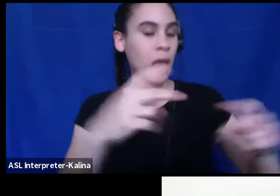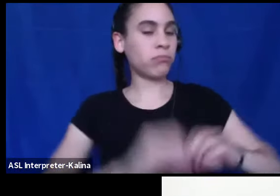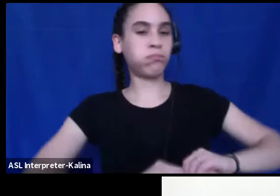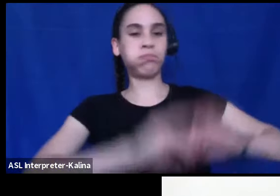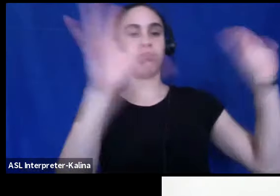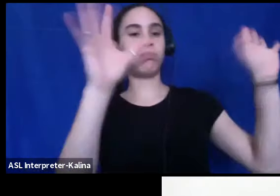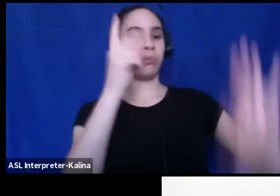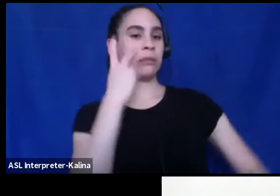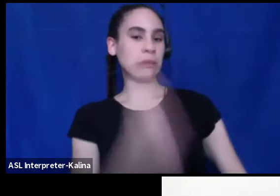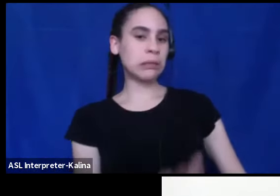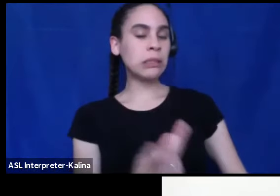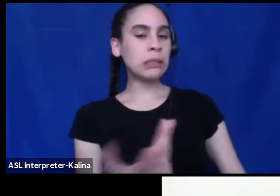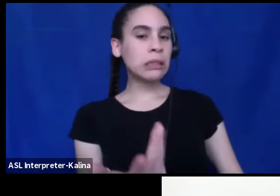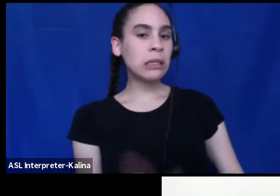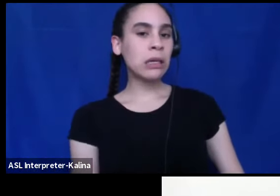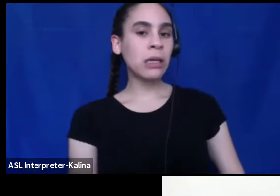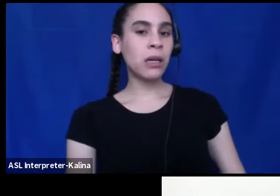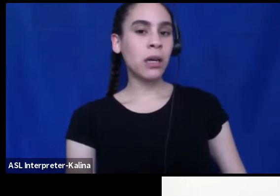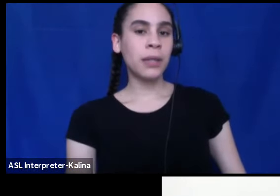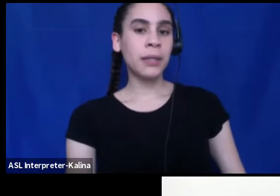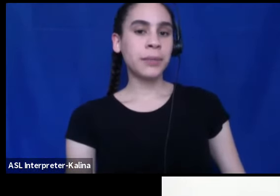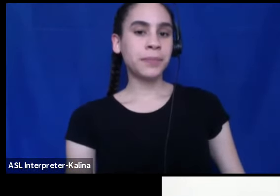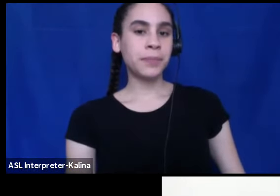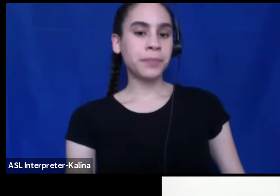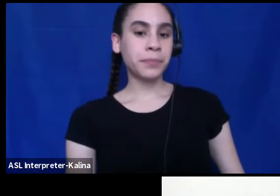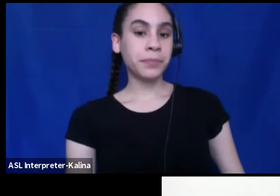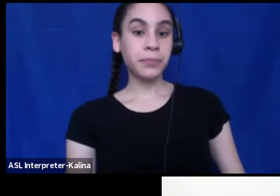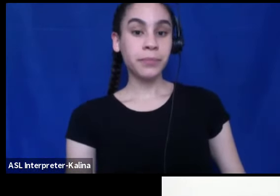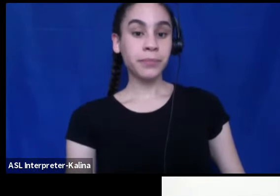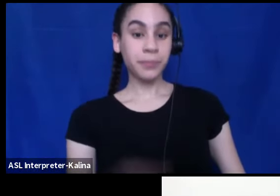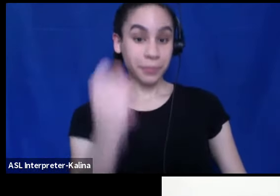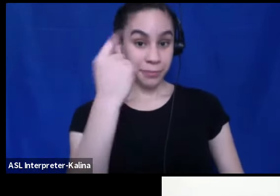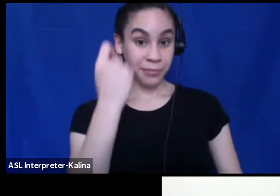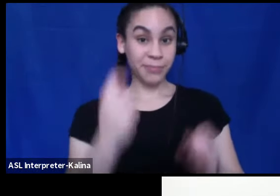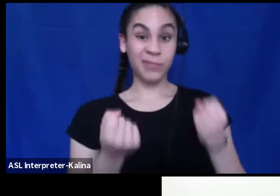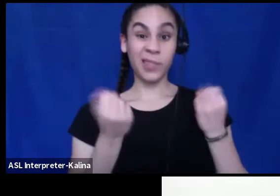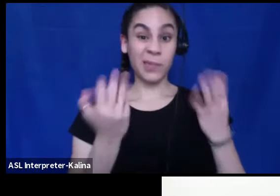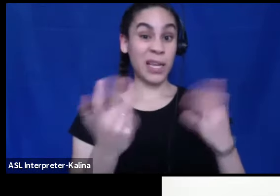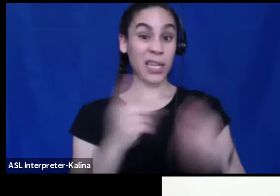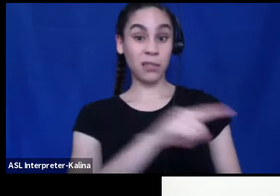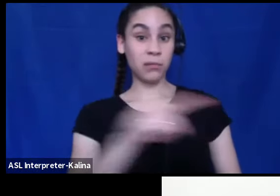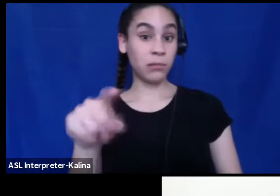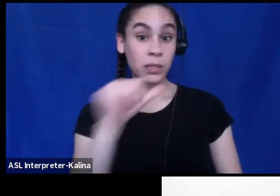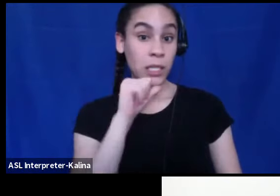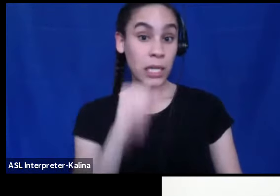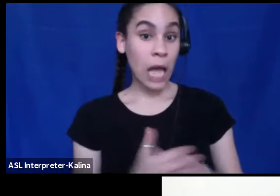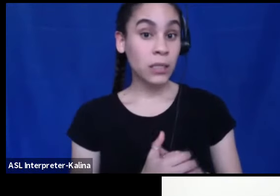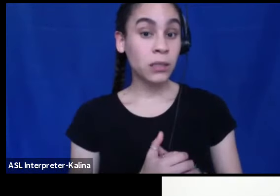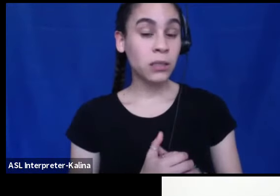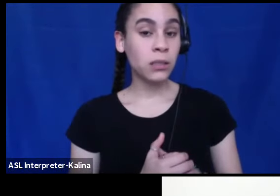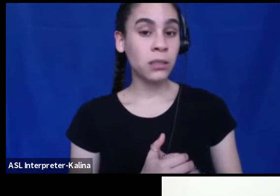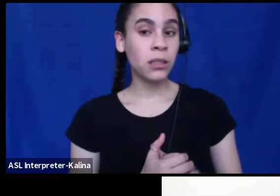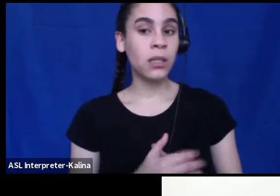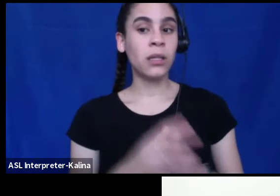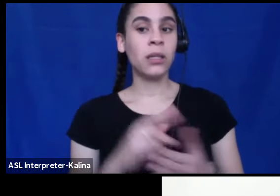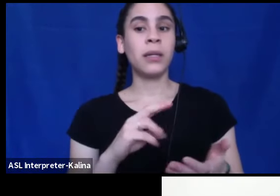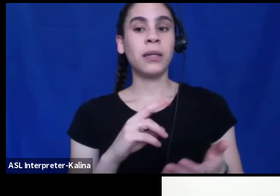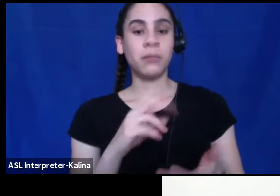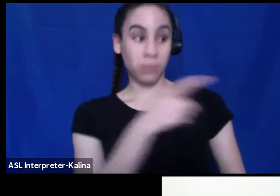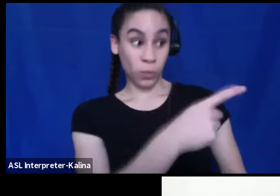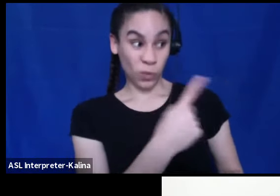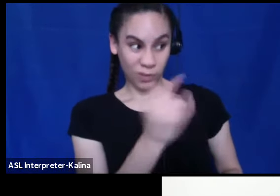right? But a lot are not. And so we have to, like you said, Melinda, not